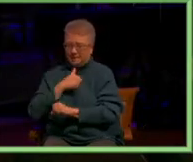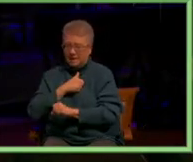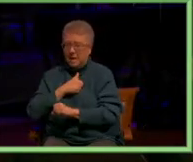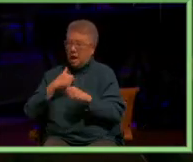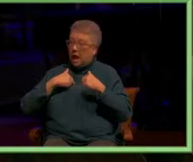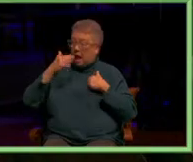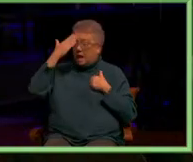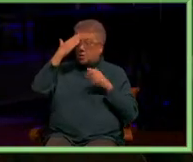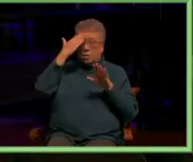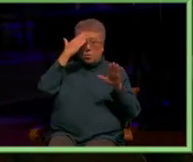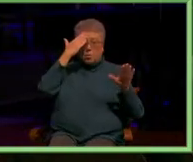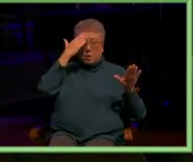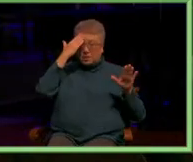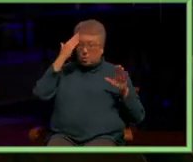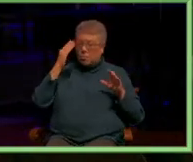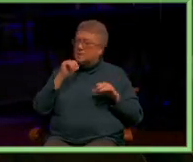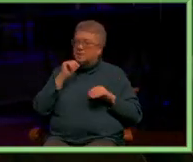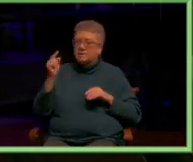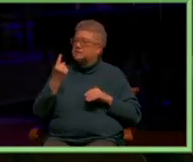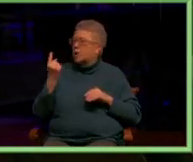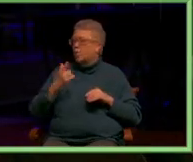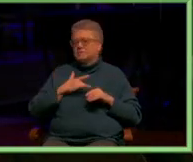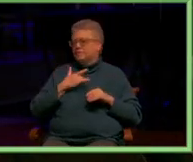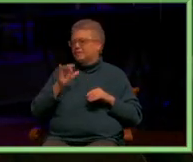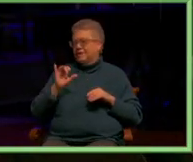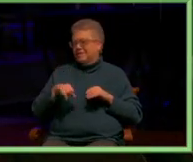I know, it doesn't always feel like peace.